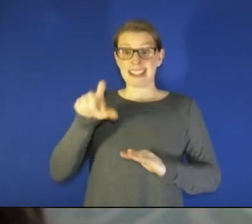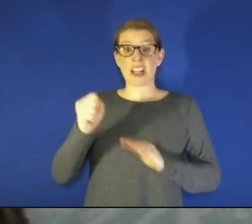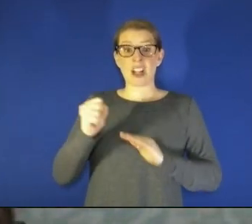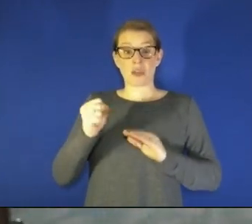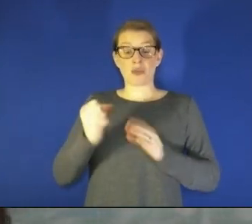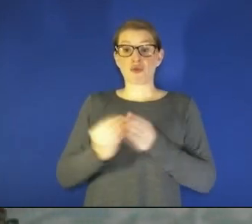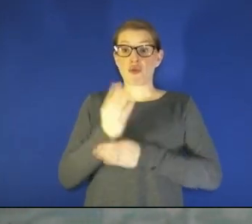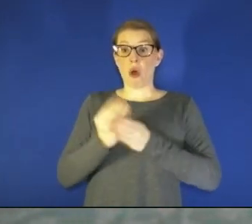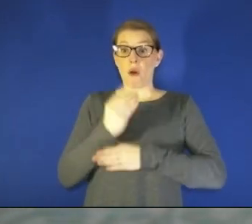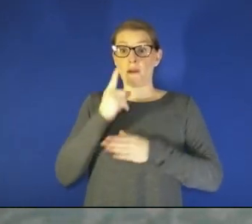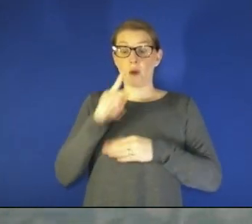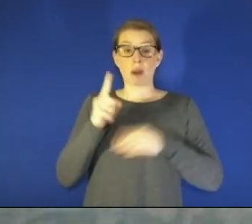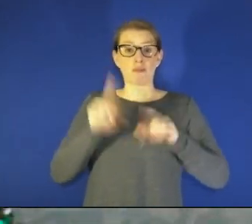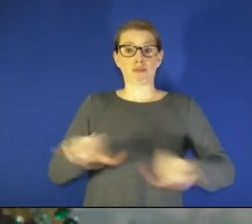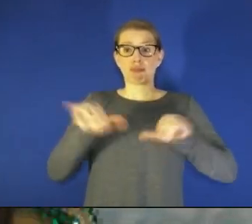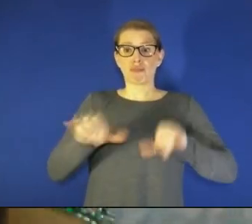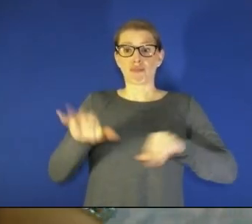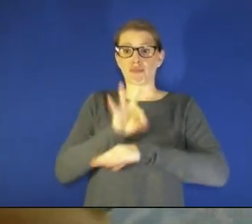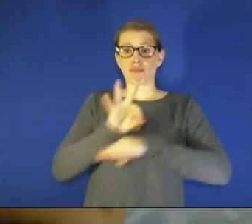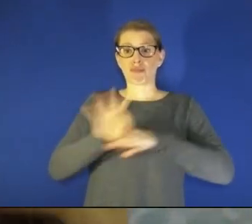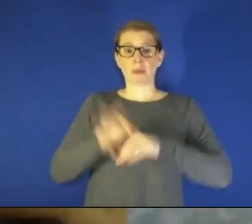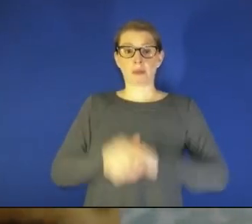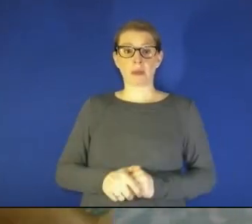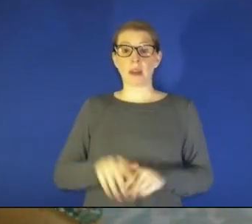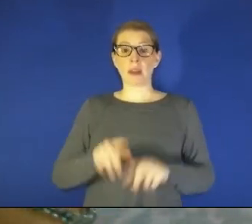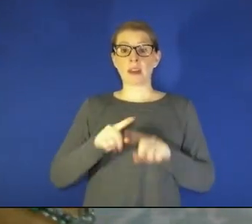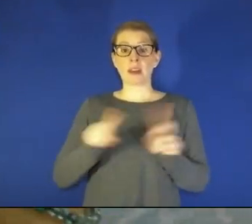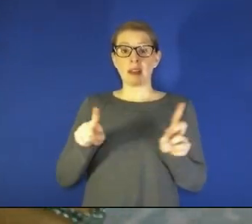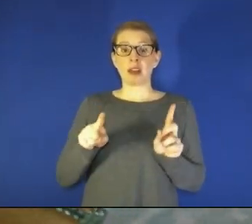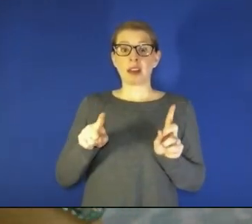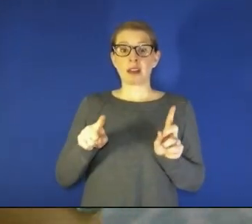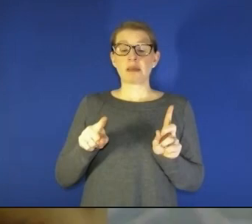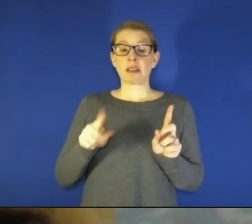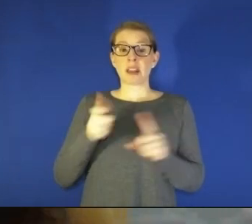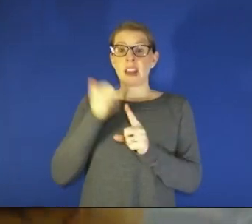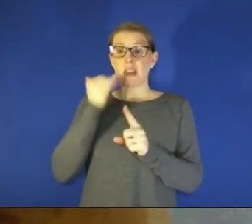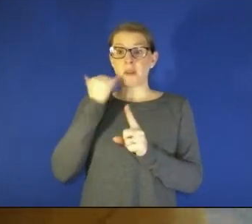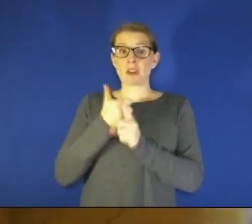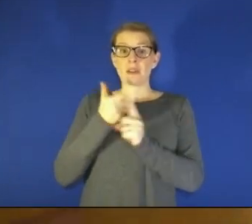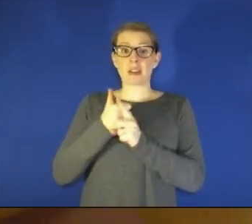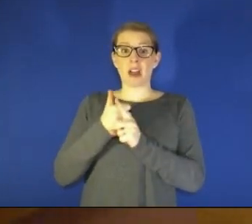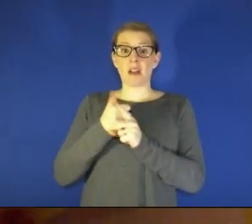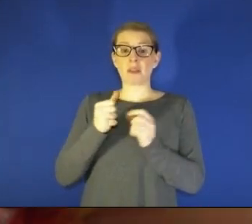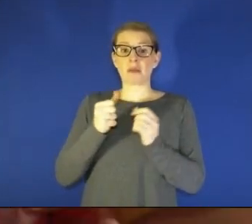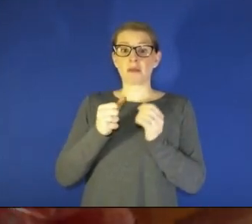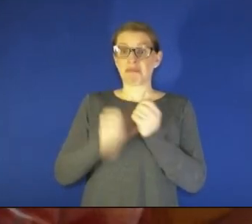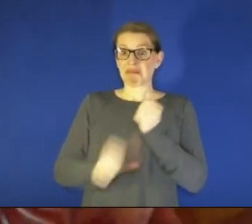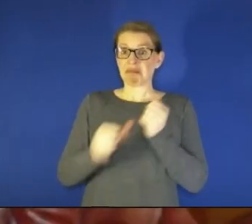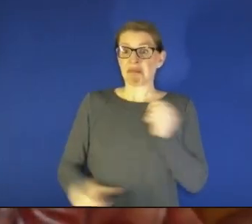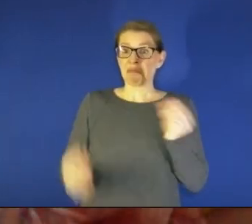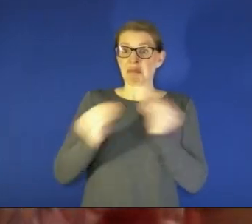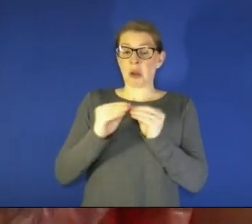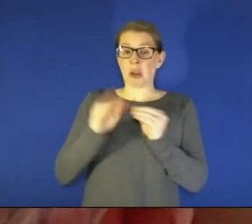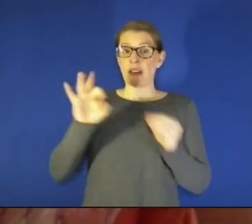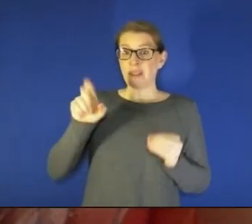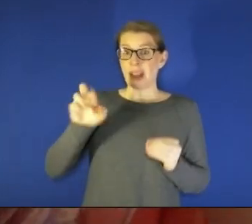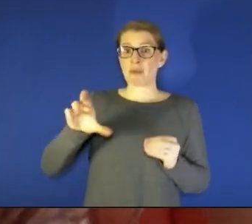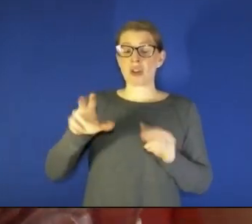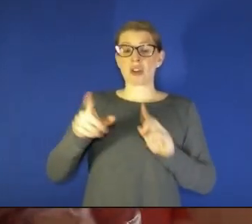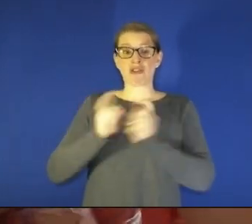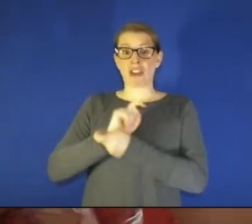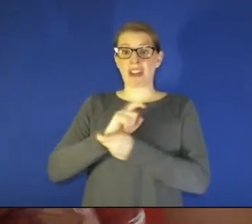function. Typically, we do see increased number of bowel movements, but which we can control with increased amount of fiber, change in diet. So most